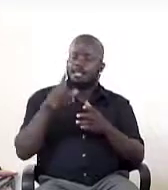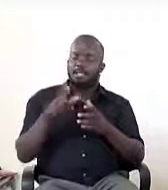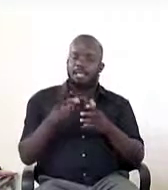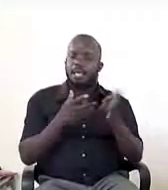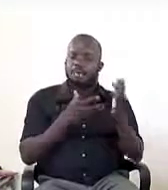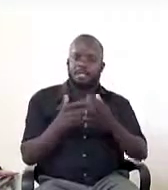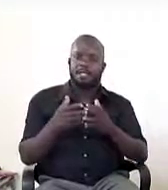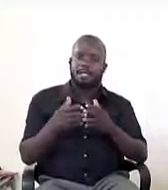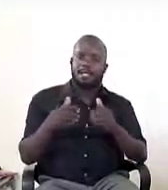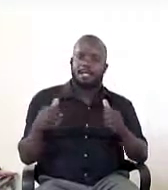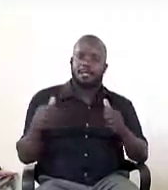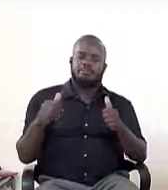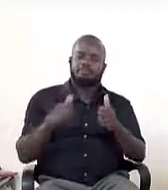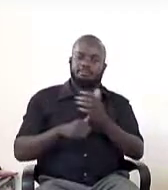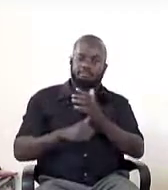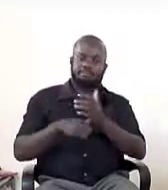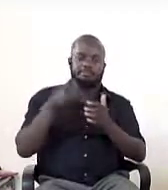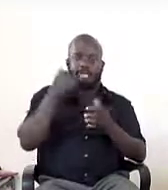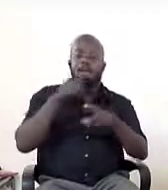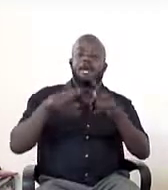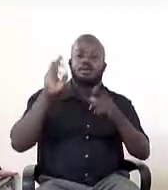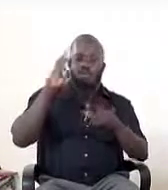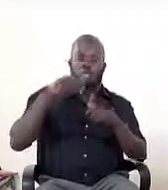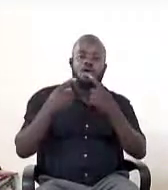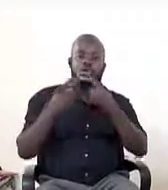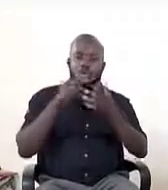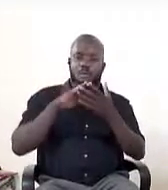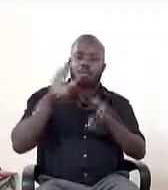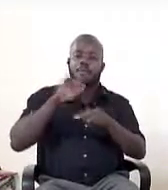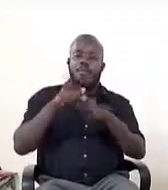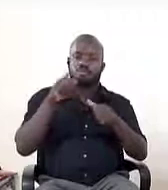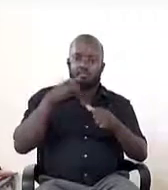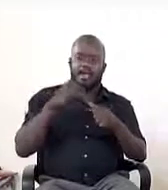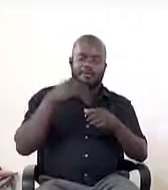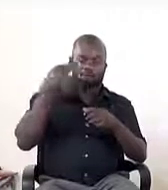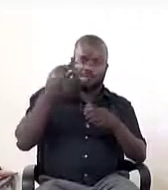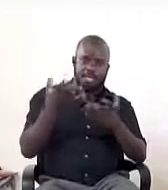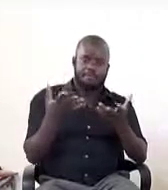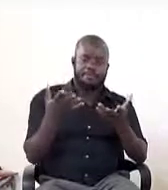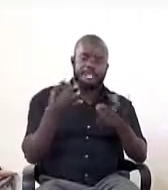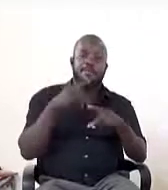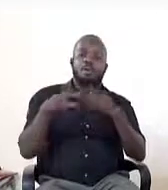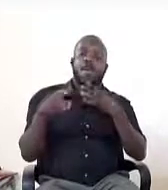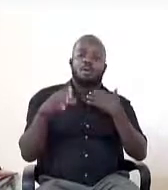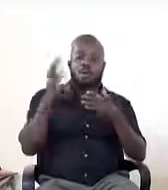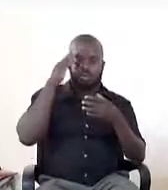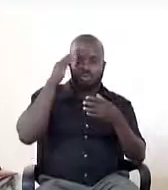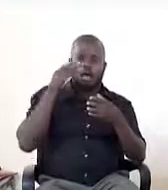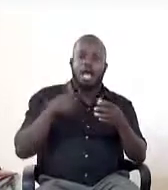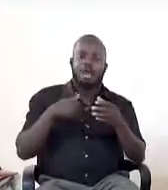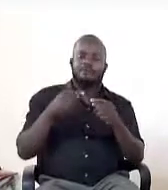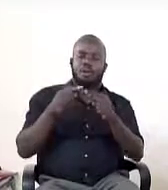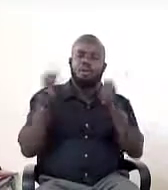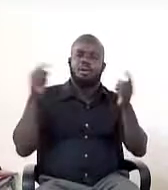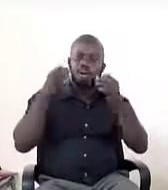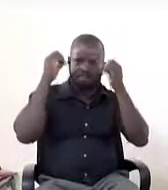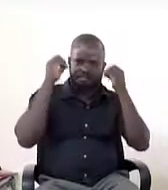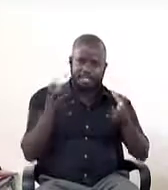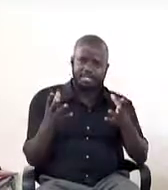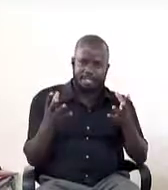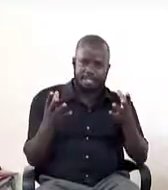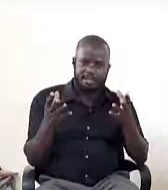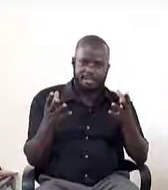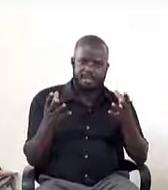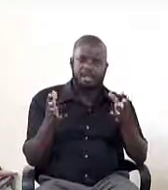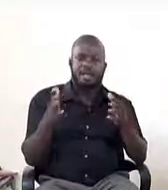before it causes a chronic infection. But we'll be talking more about that in the future. I also just want to say that there are a lot of